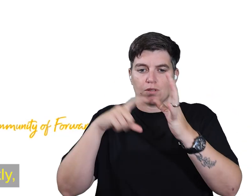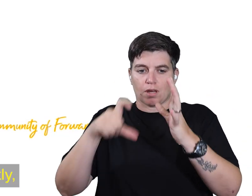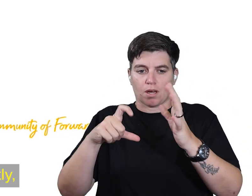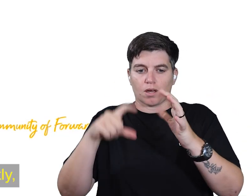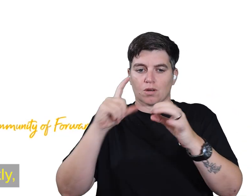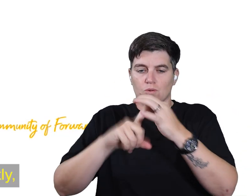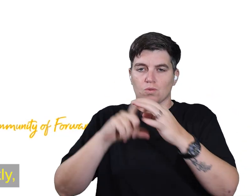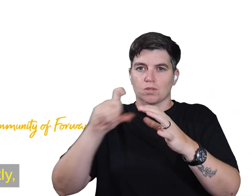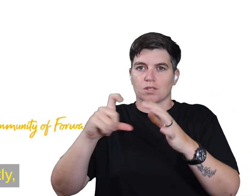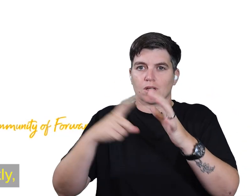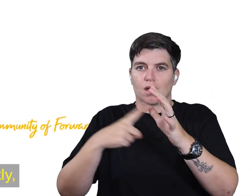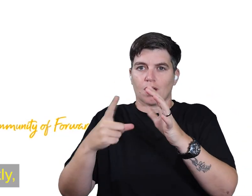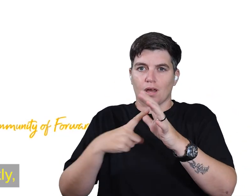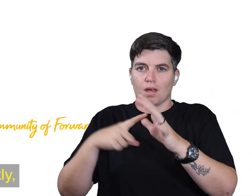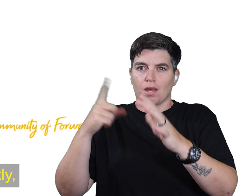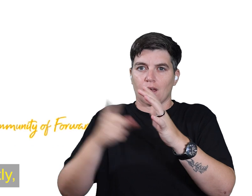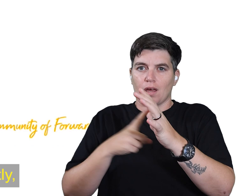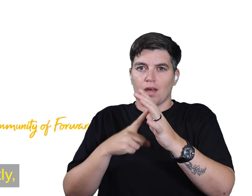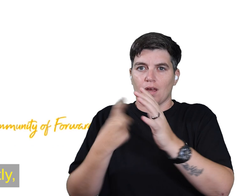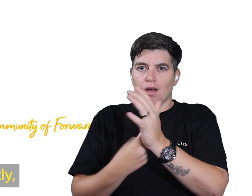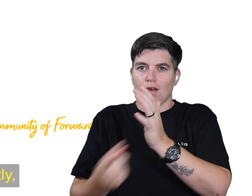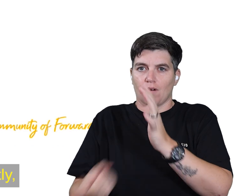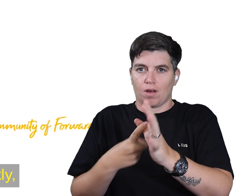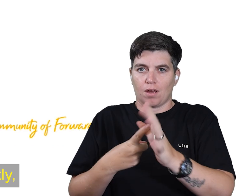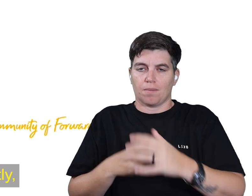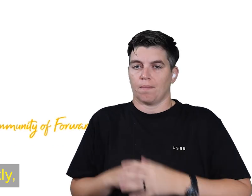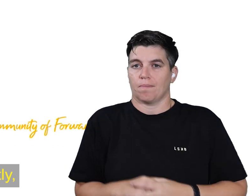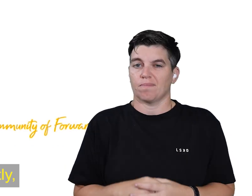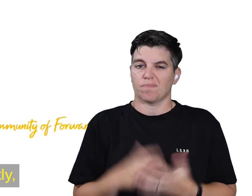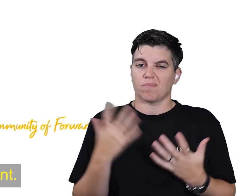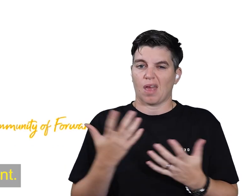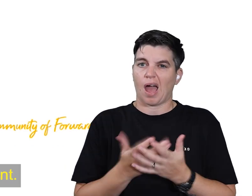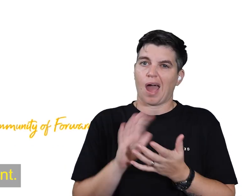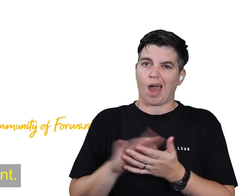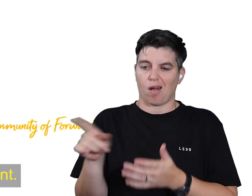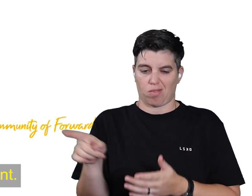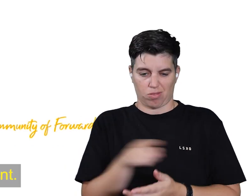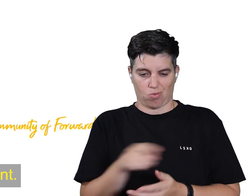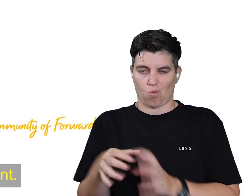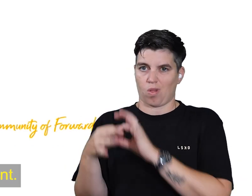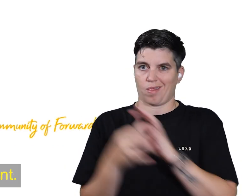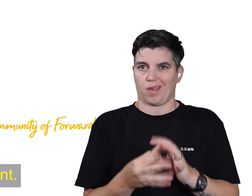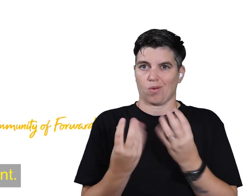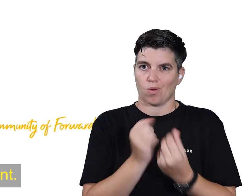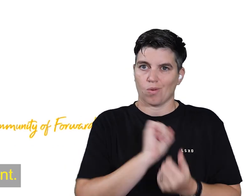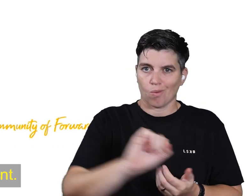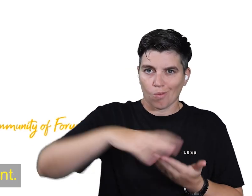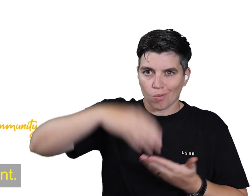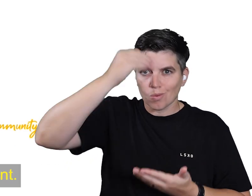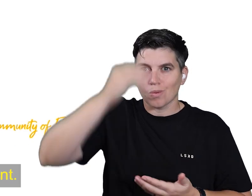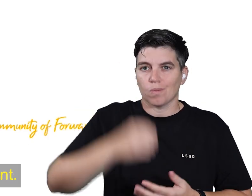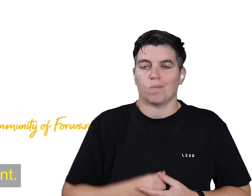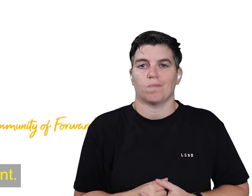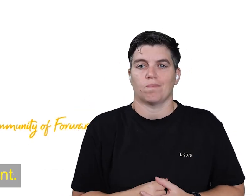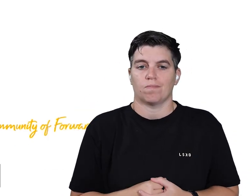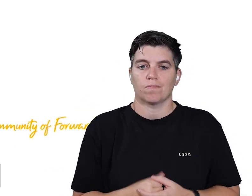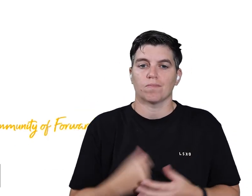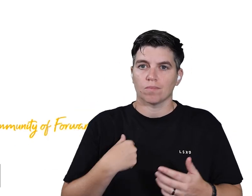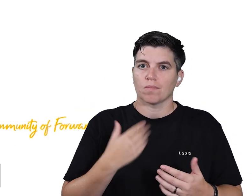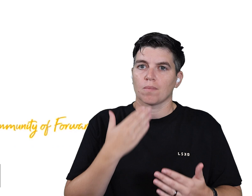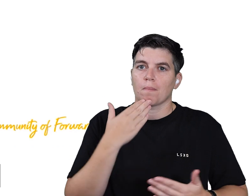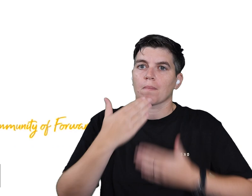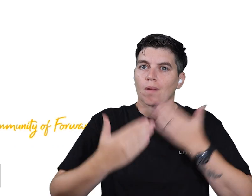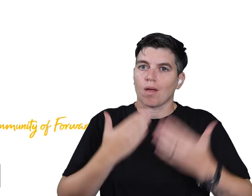QTAC, QCAA and AARA, and importantly, their relevance to the journey of a senior student.